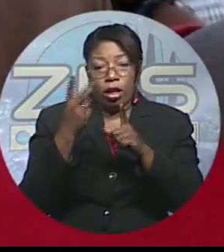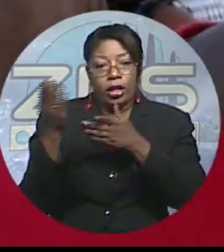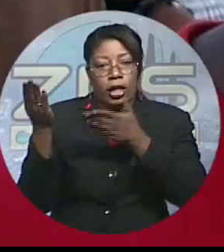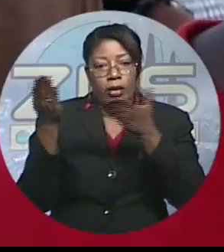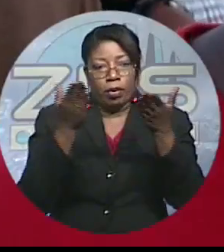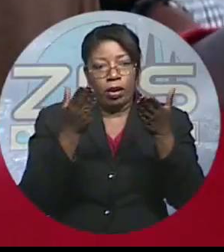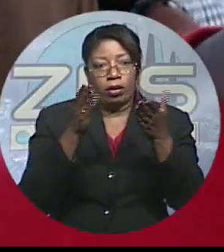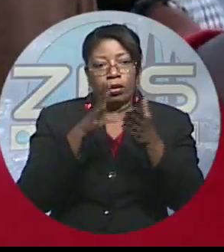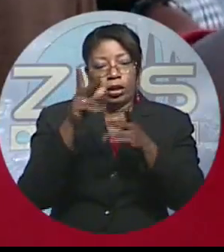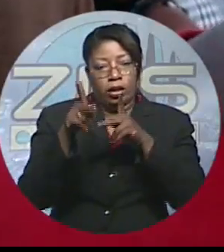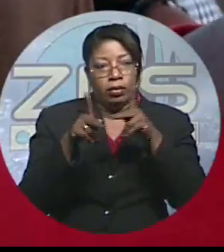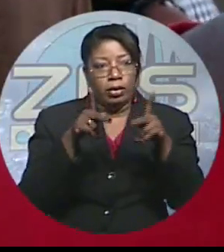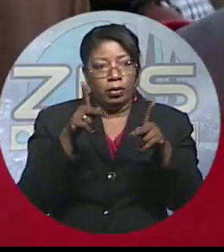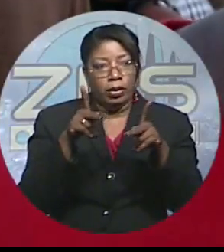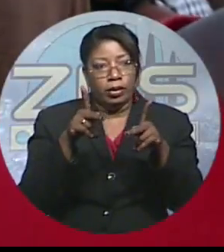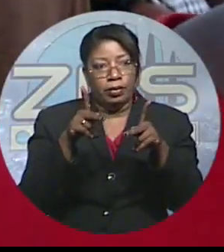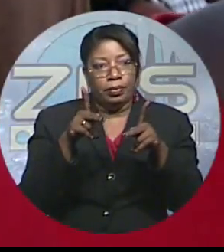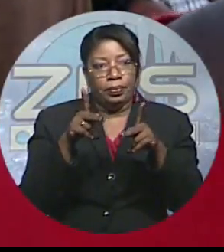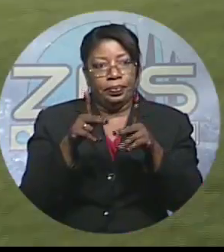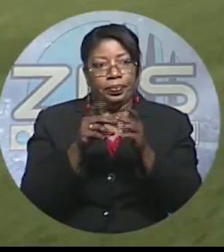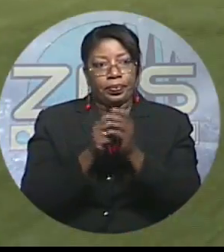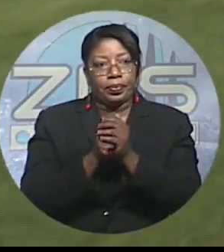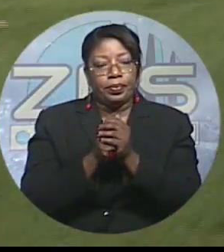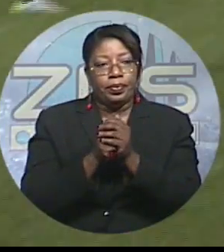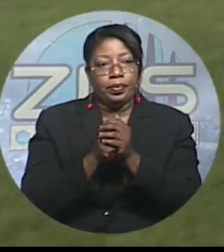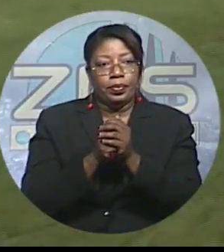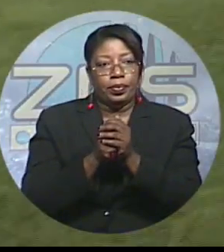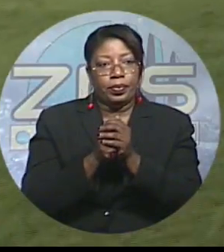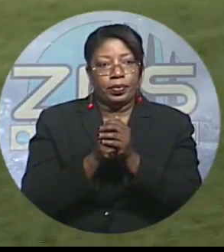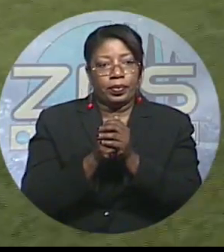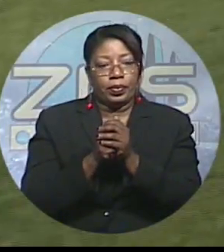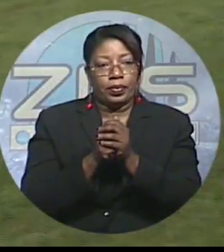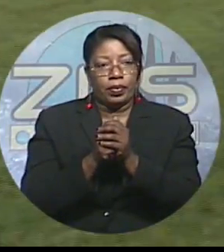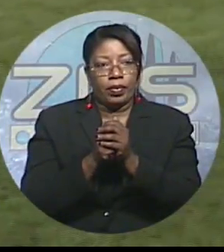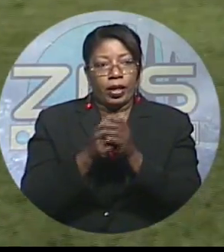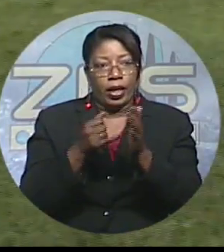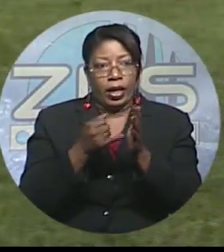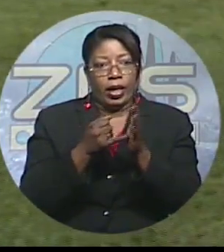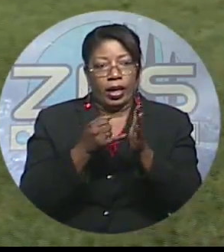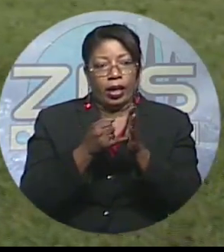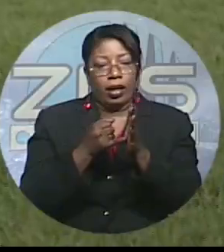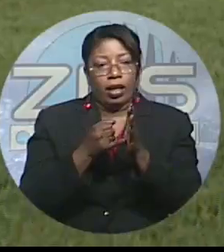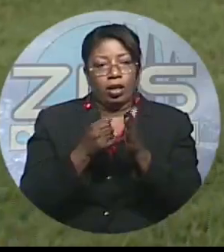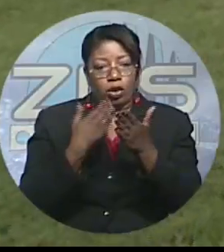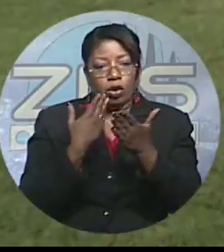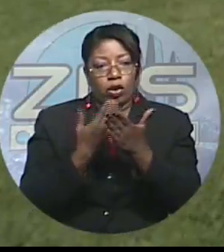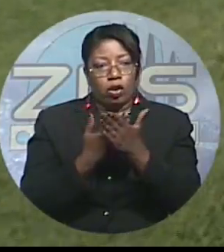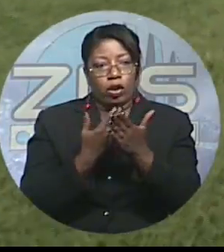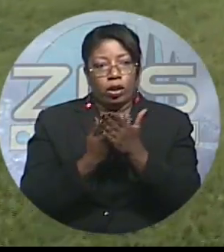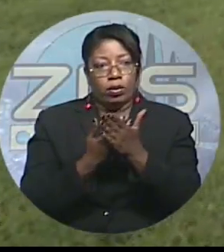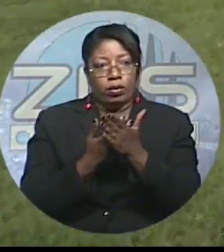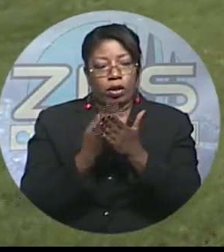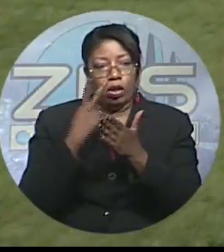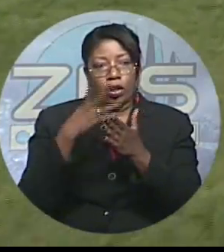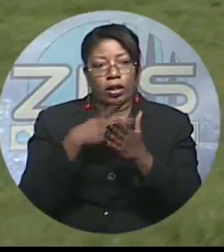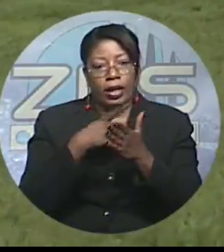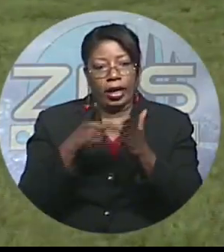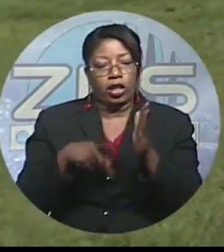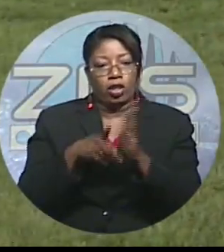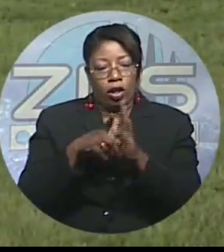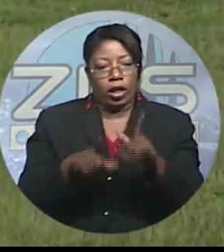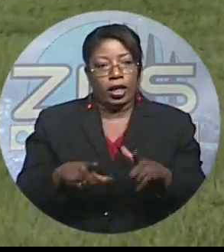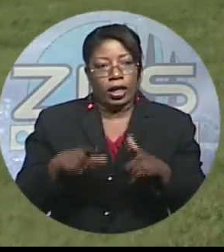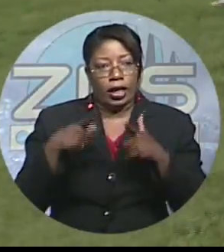lot of fans with them. Last week we actually had more people than us, but this week I don't know what happened. But it's turned out to be good though. So it looked like soccer's alive and